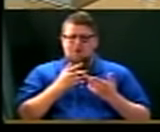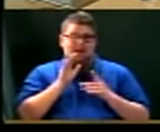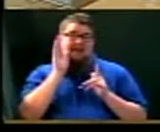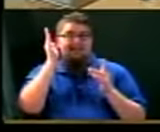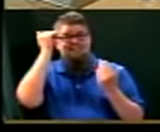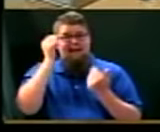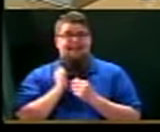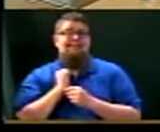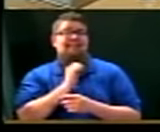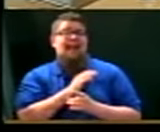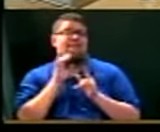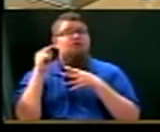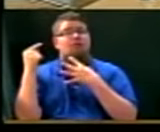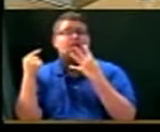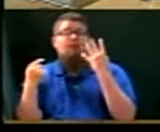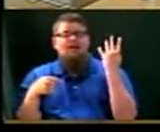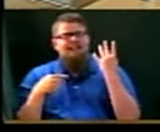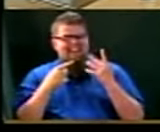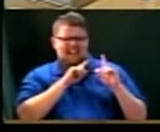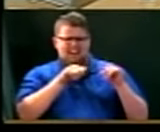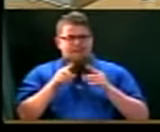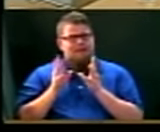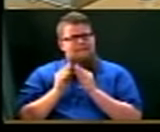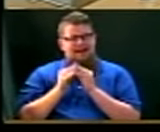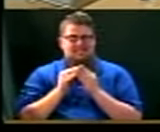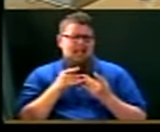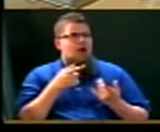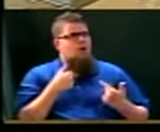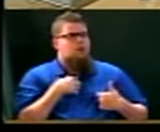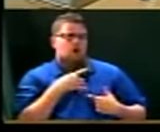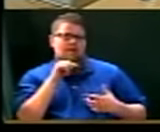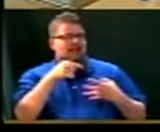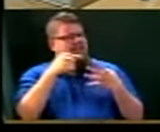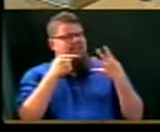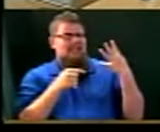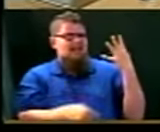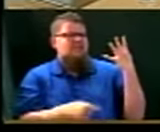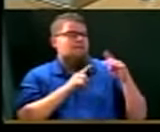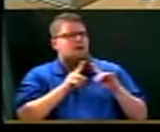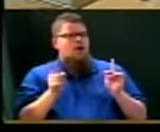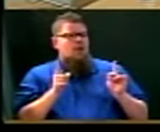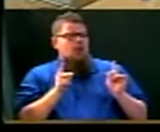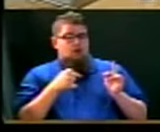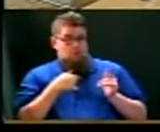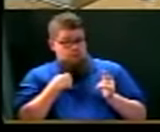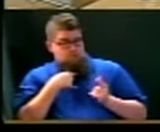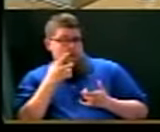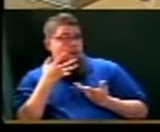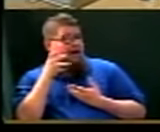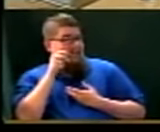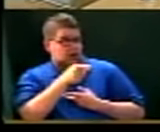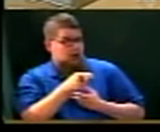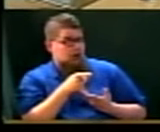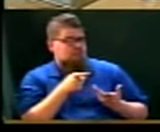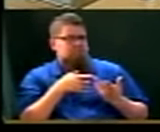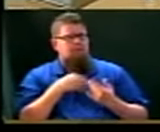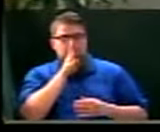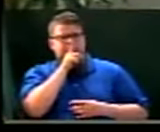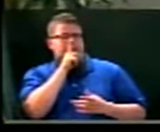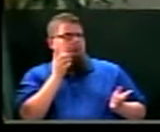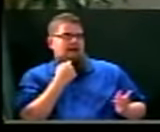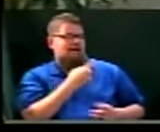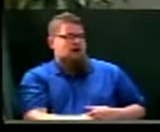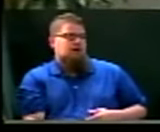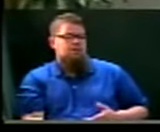to come to these meetings and hear we don't like this without any direction on what we do want to measure. Thank you,